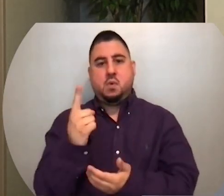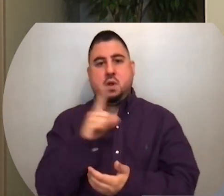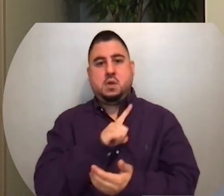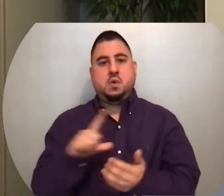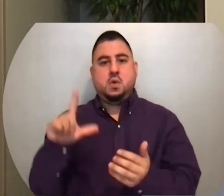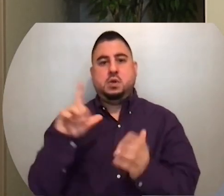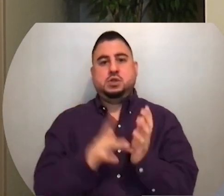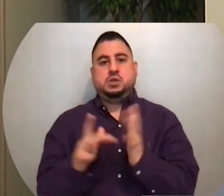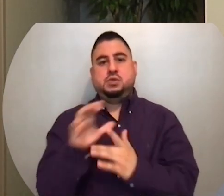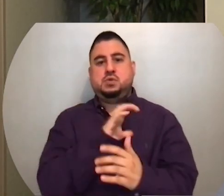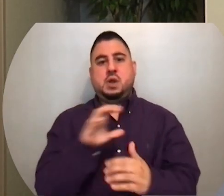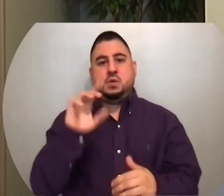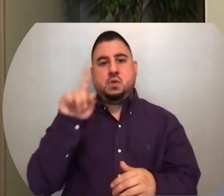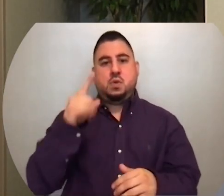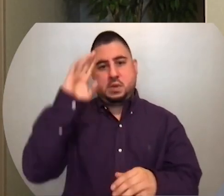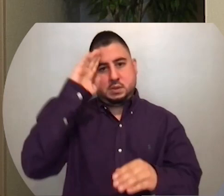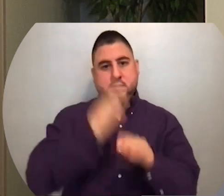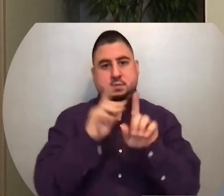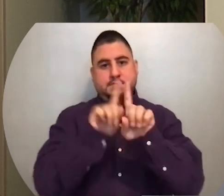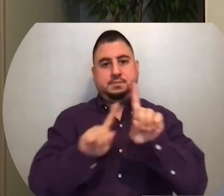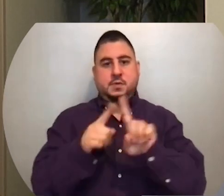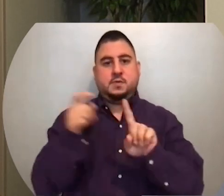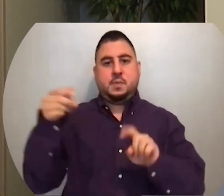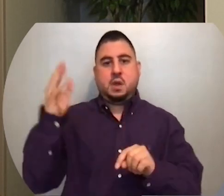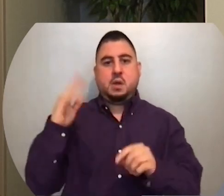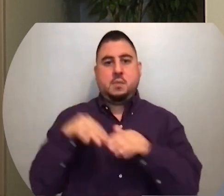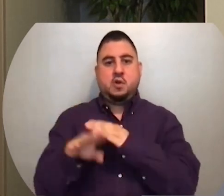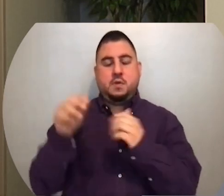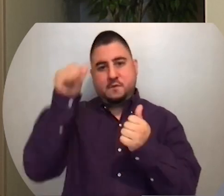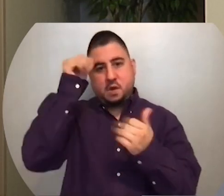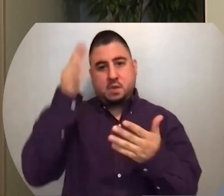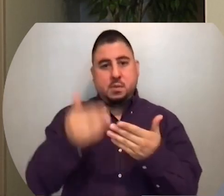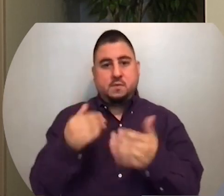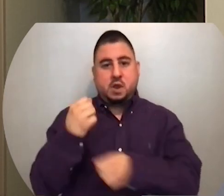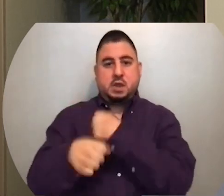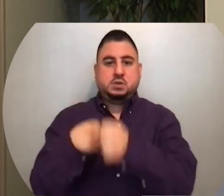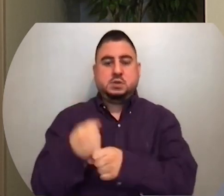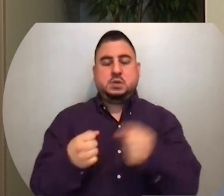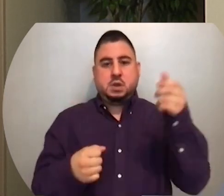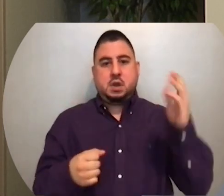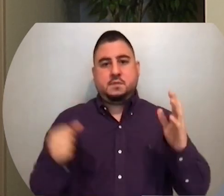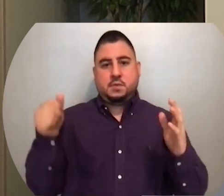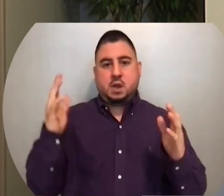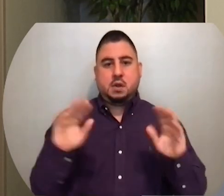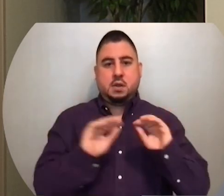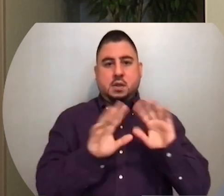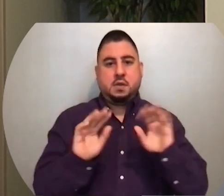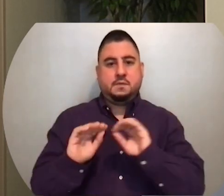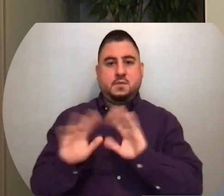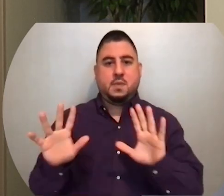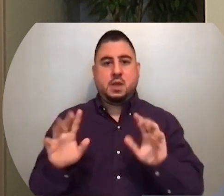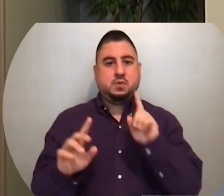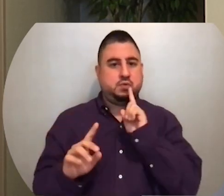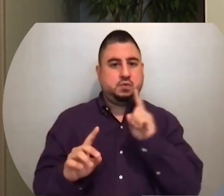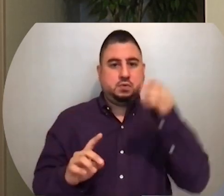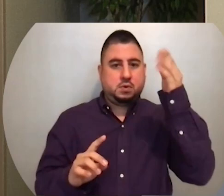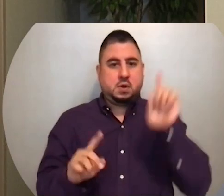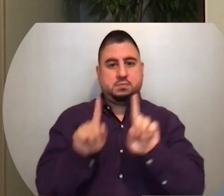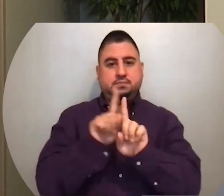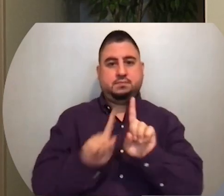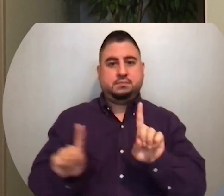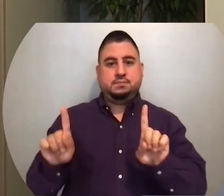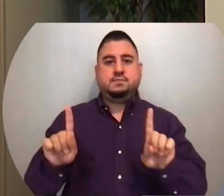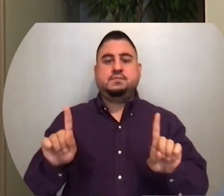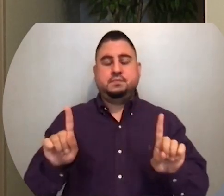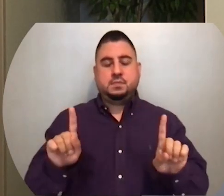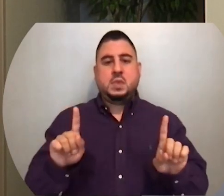Lord Jesus Christ, the only begotten Son of God, born of the Father before all ages, God from God, light from light, true God